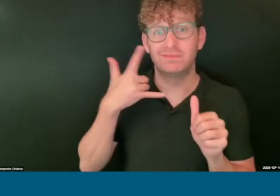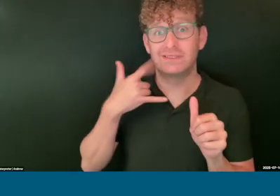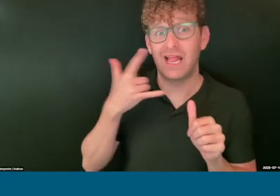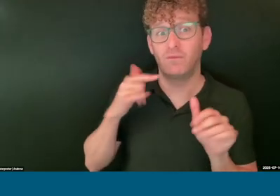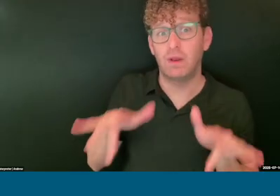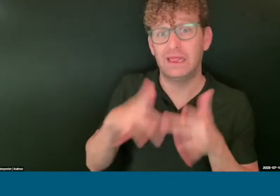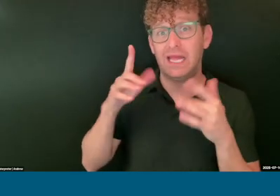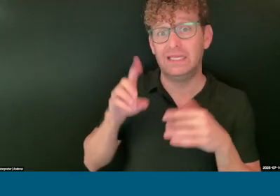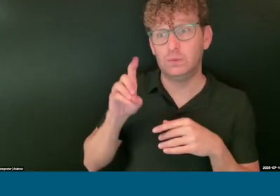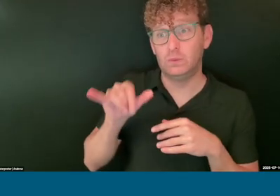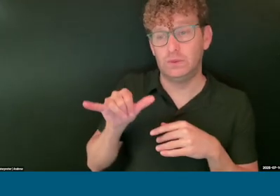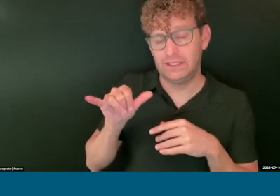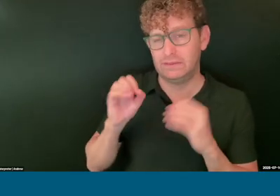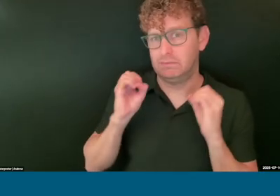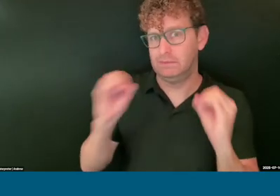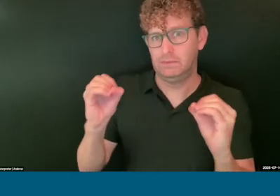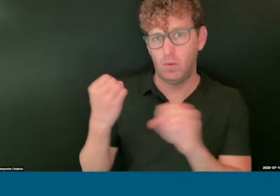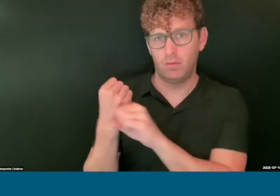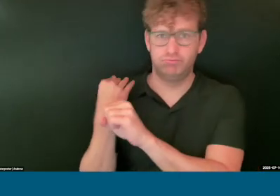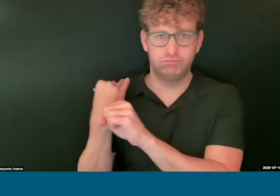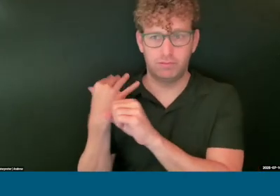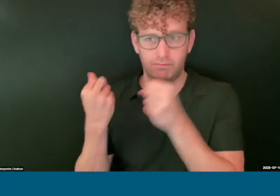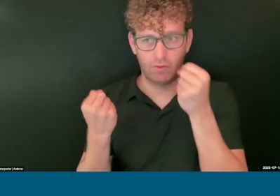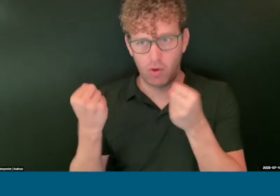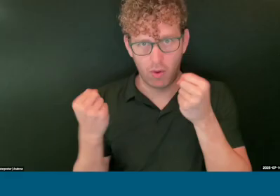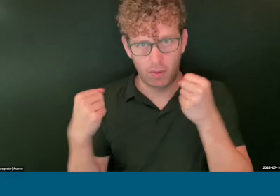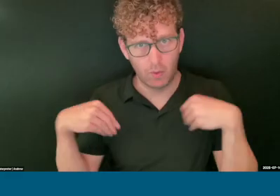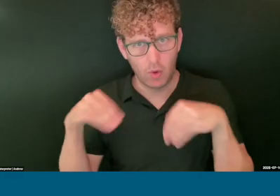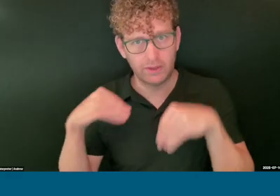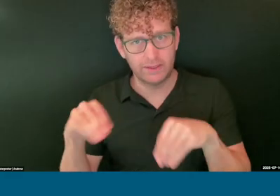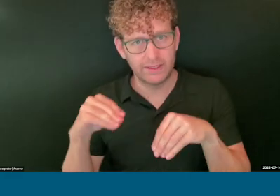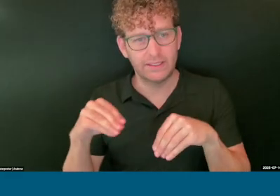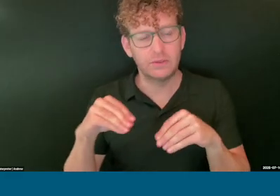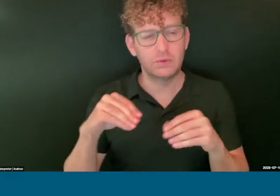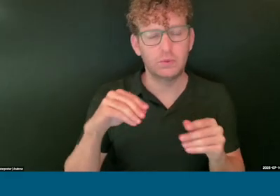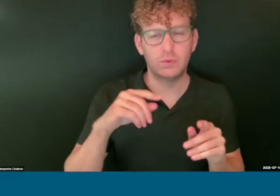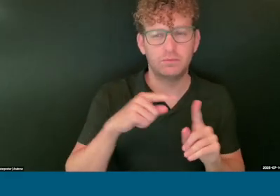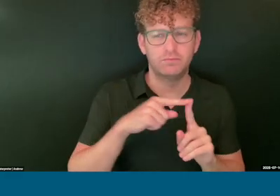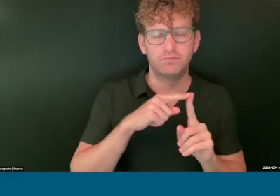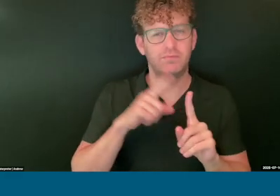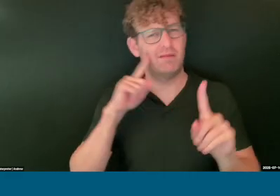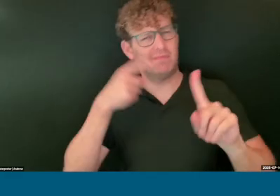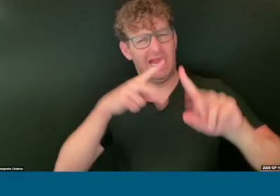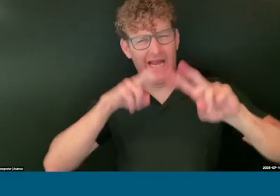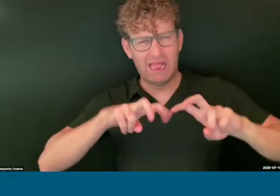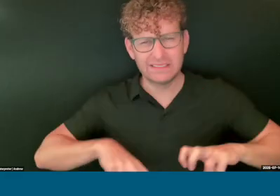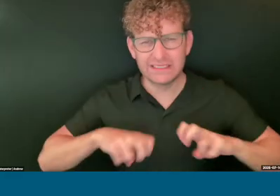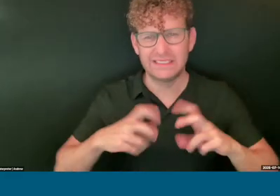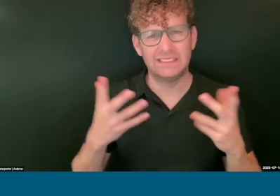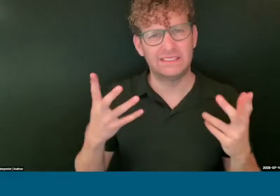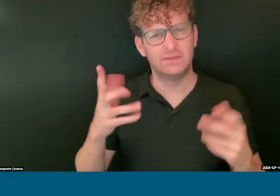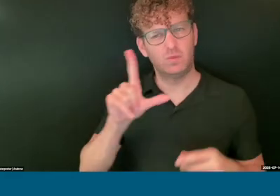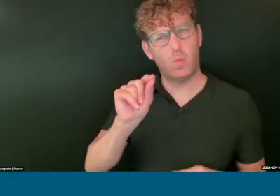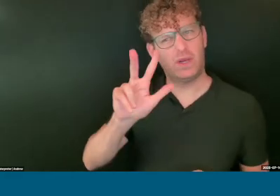goals. A further discussion of achieving a sustainable light-duty zero-emission vehicle